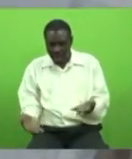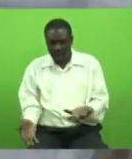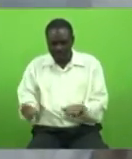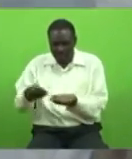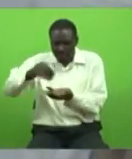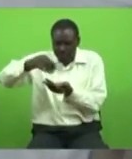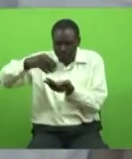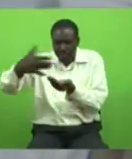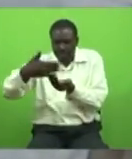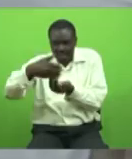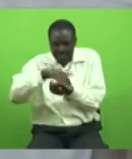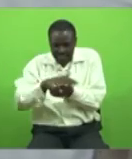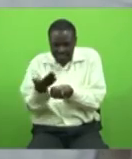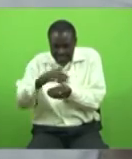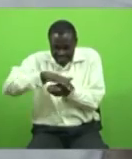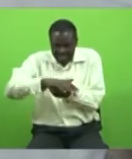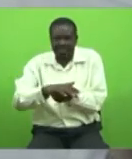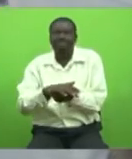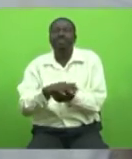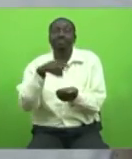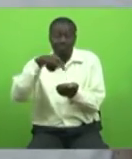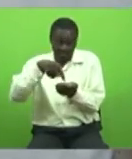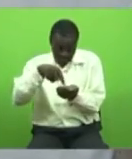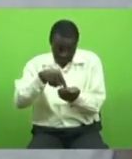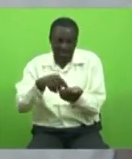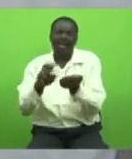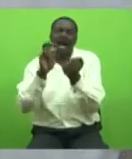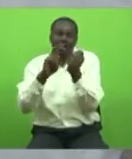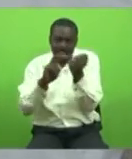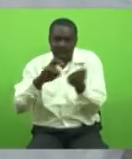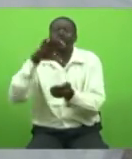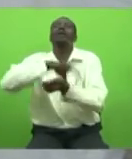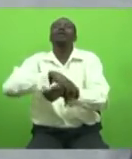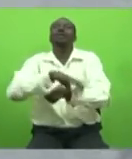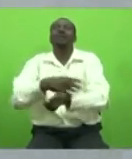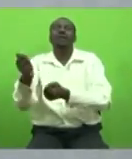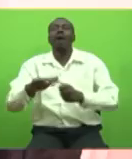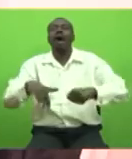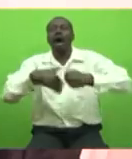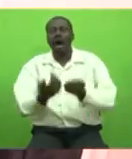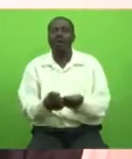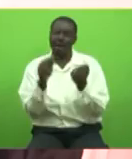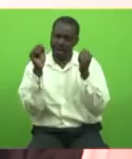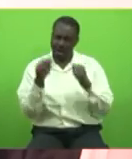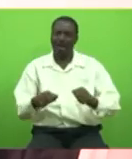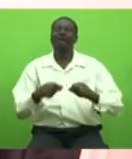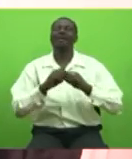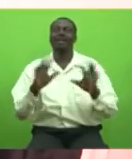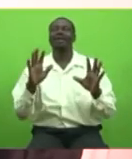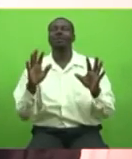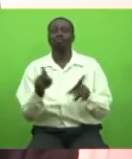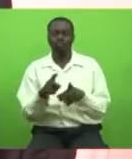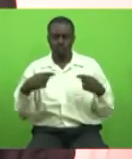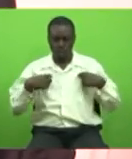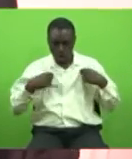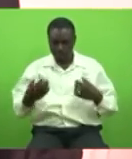clothes on a white piece of paper so that all the matters, this will be carried together with the piece of paper which you're standing on and be taken to the